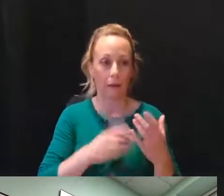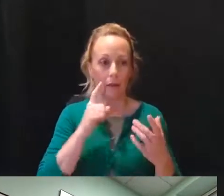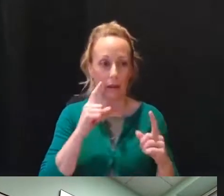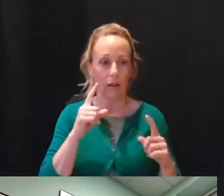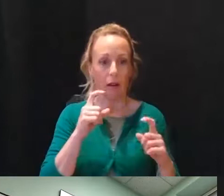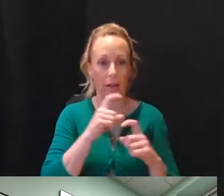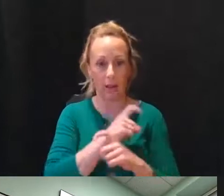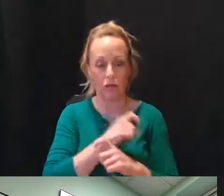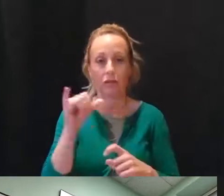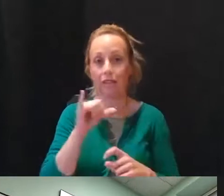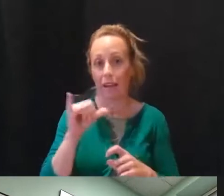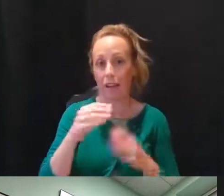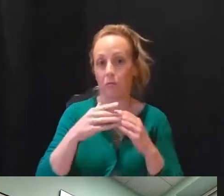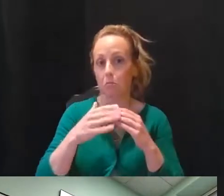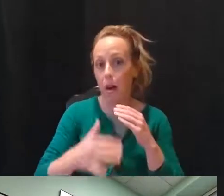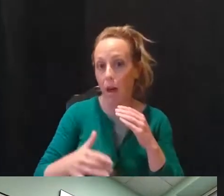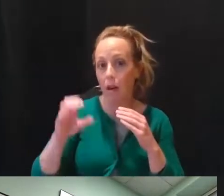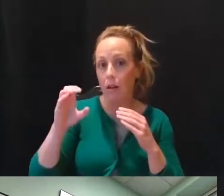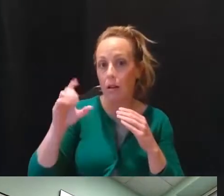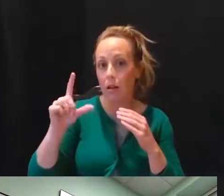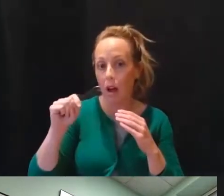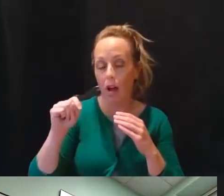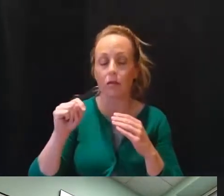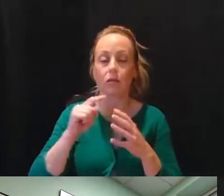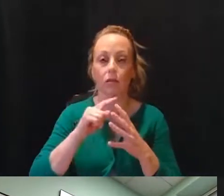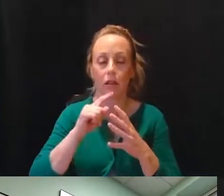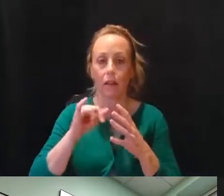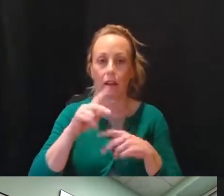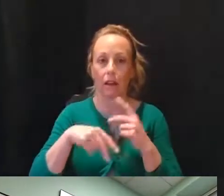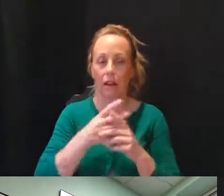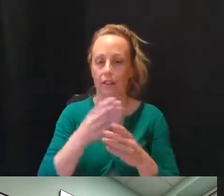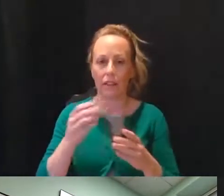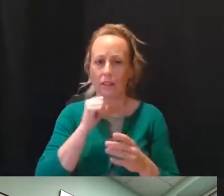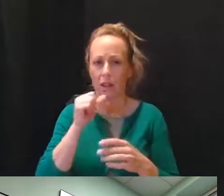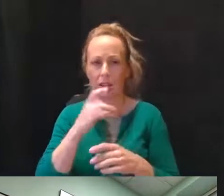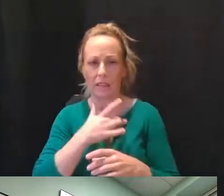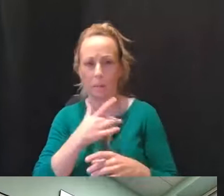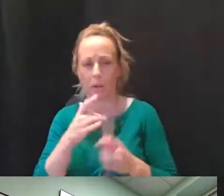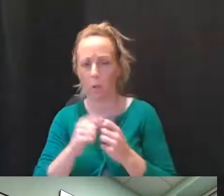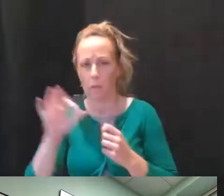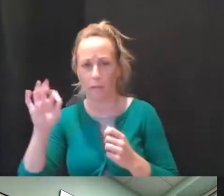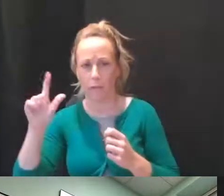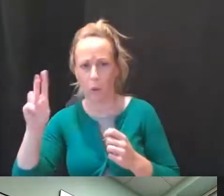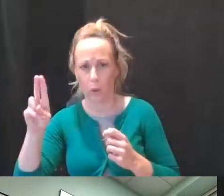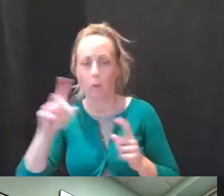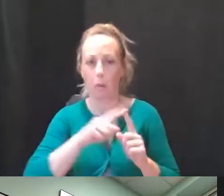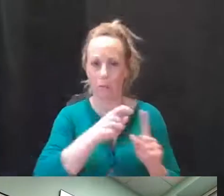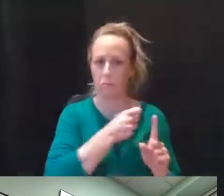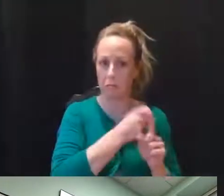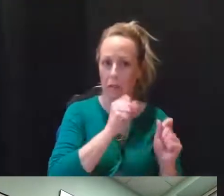blood clotting, cytokine storm, and those sorts of things that are very unusual with the flu.